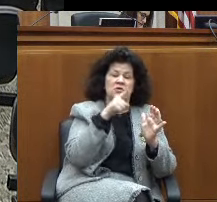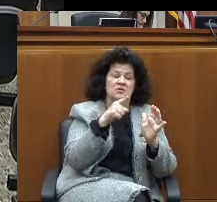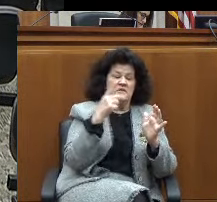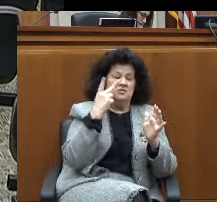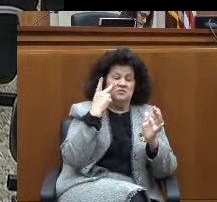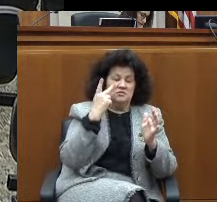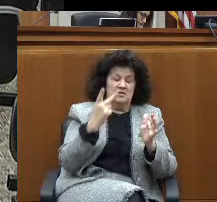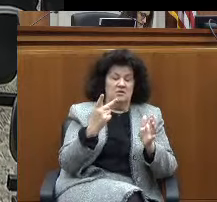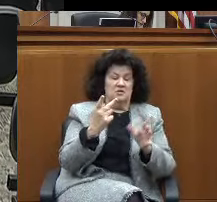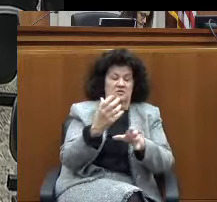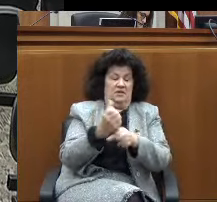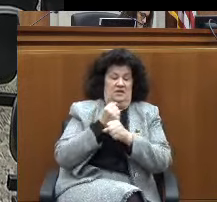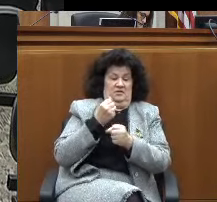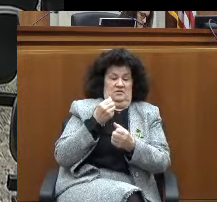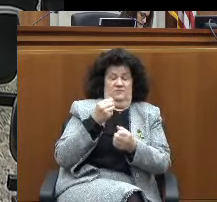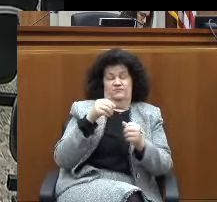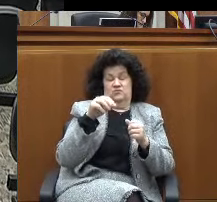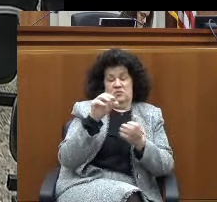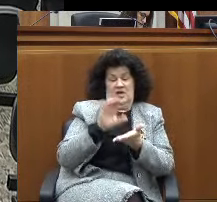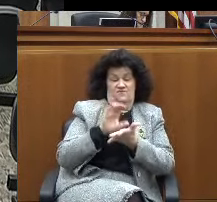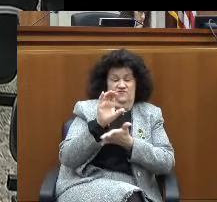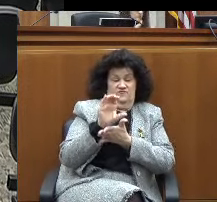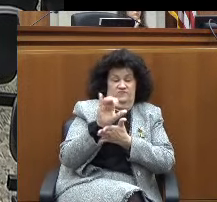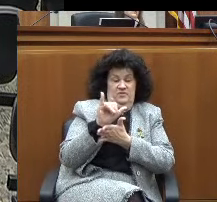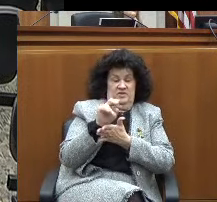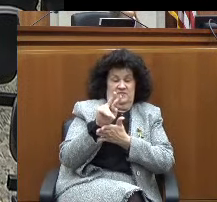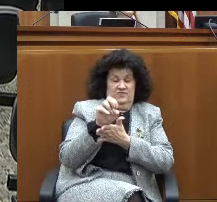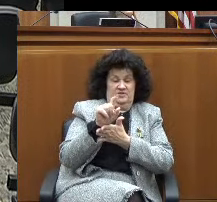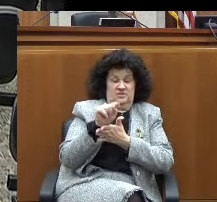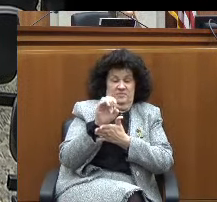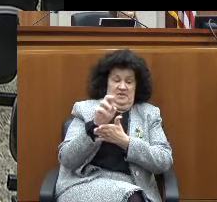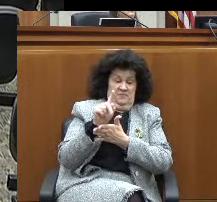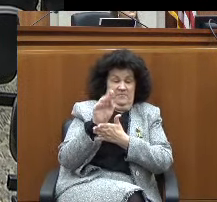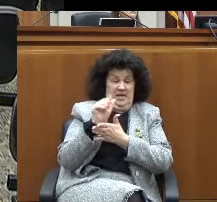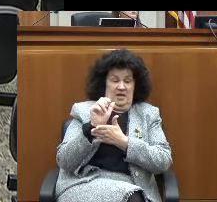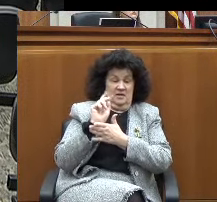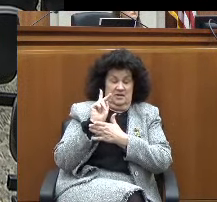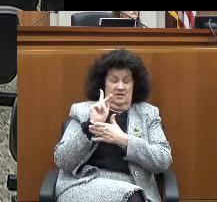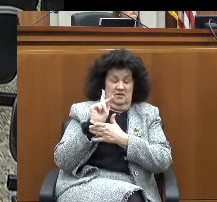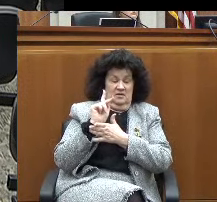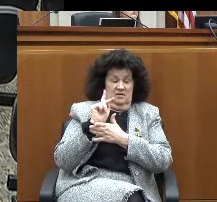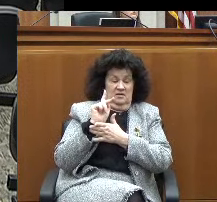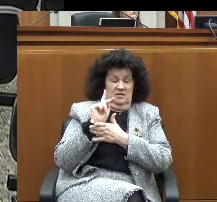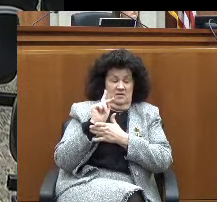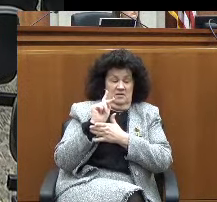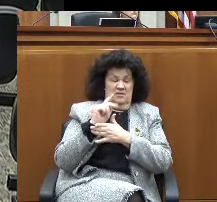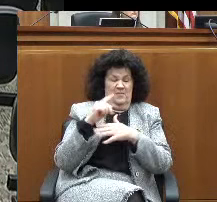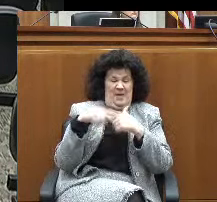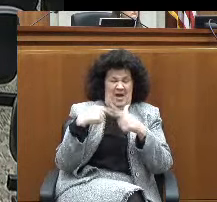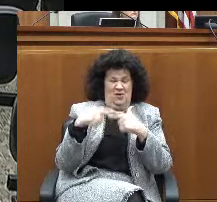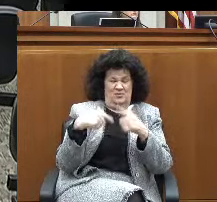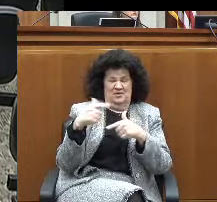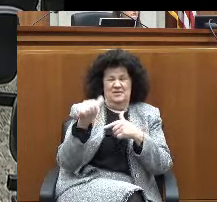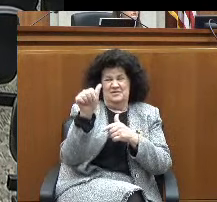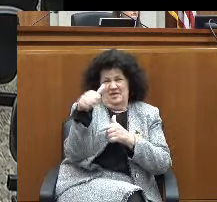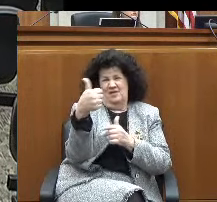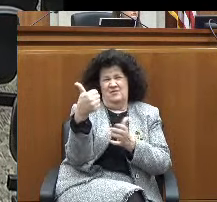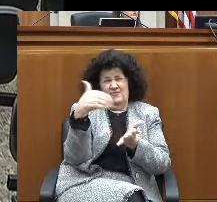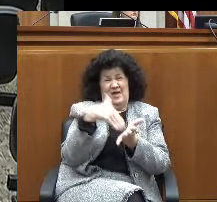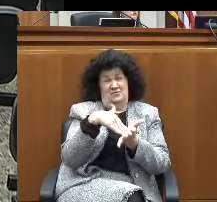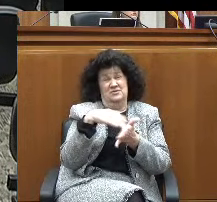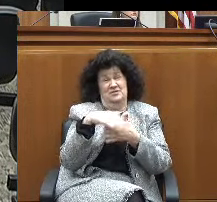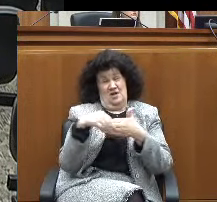return on that investment are around $10,000 increases. So if, you know, $1,000 isn't really moving the needle for those states, it's